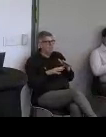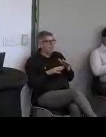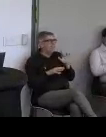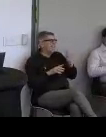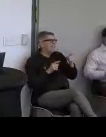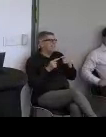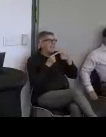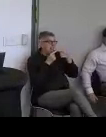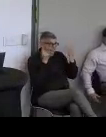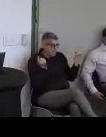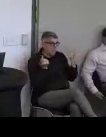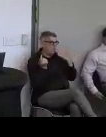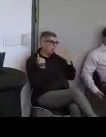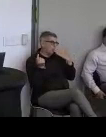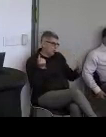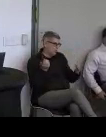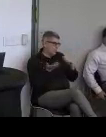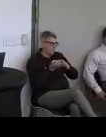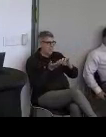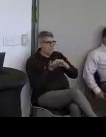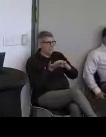tactile design. Thanks, Josh.